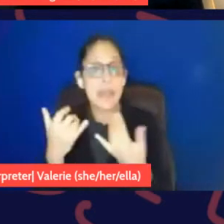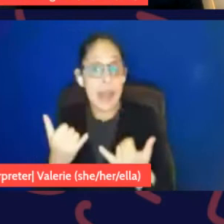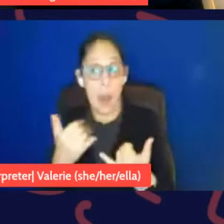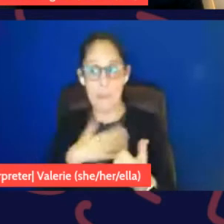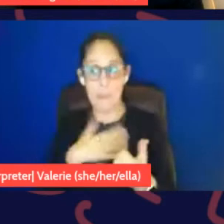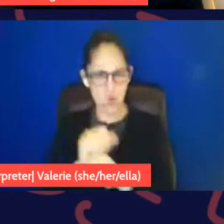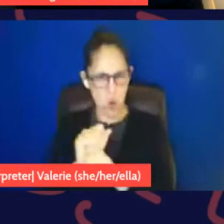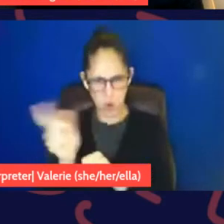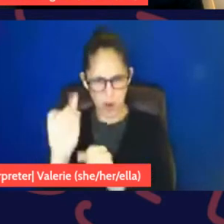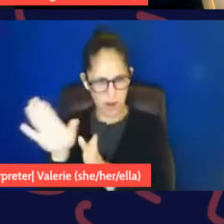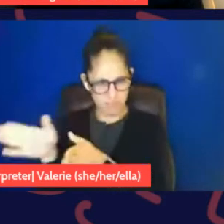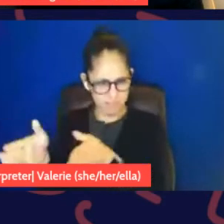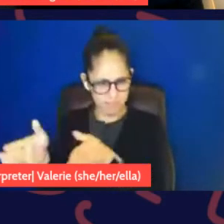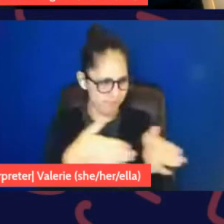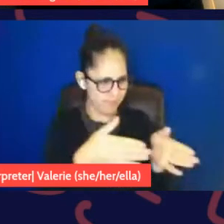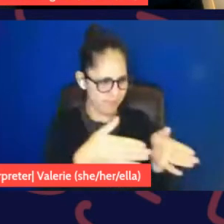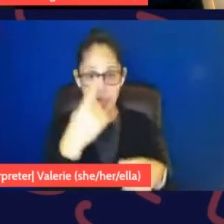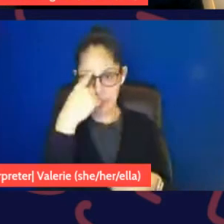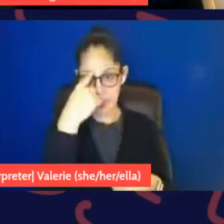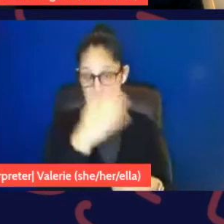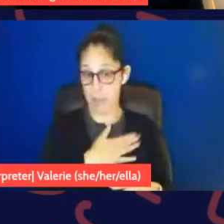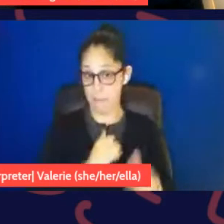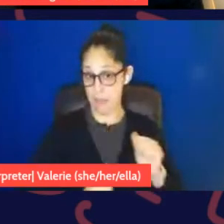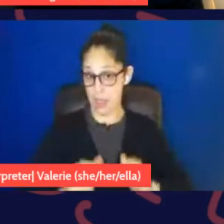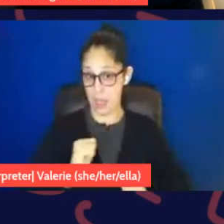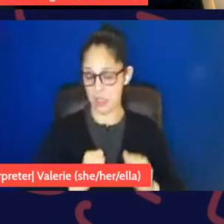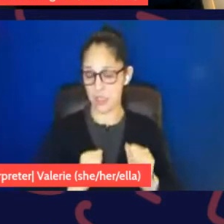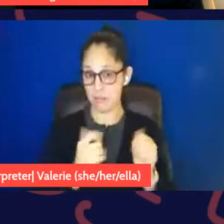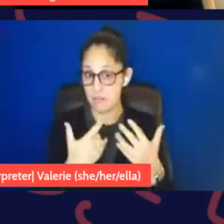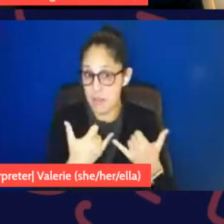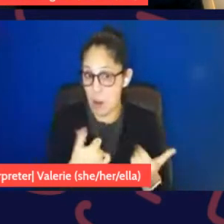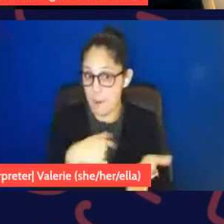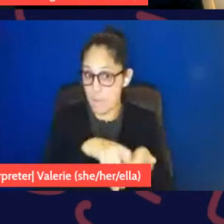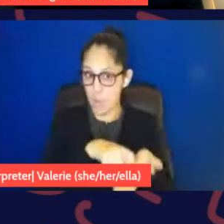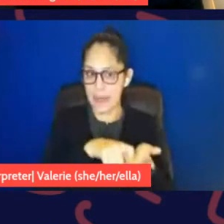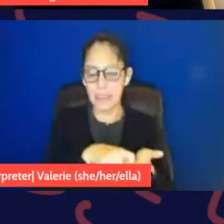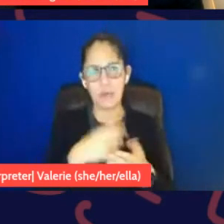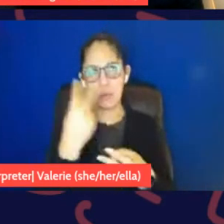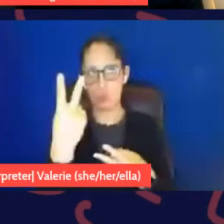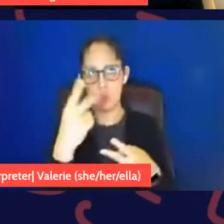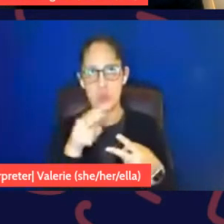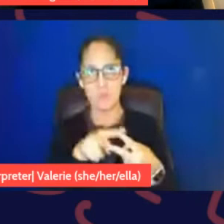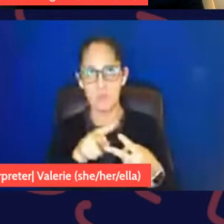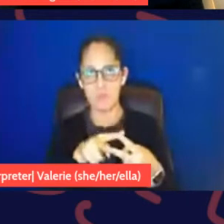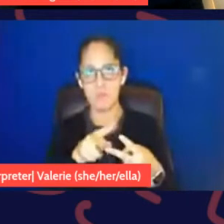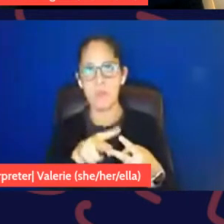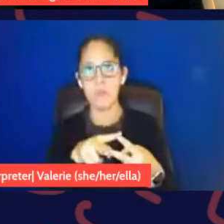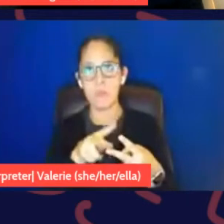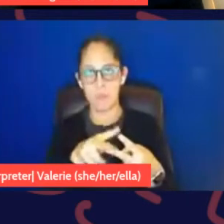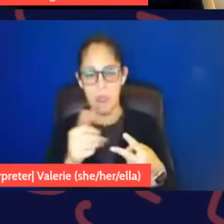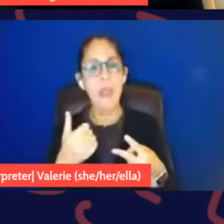I think the plays I'm writing now, I mean, a lot, you know, two of them have definitely like a